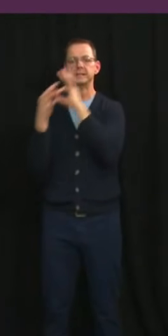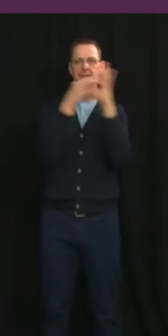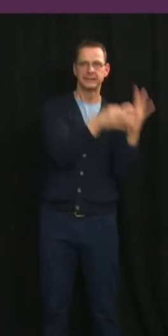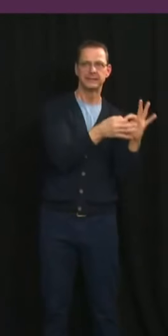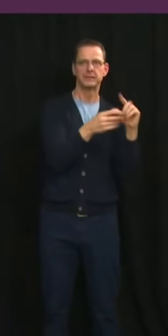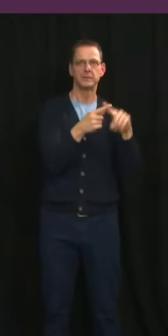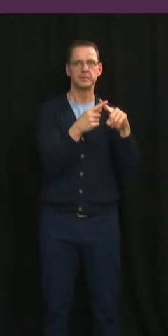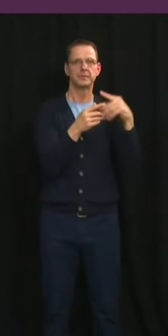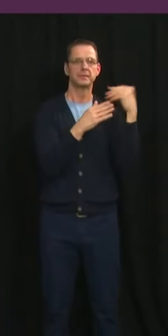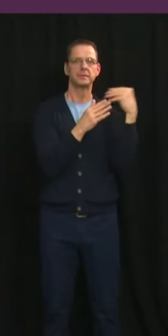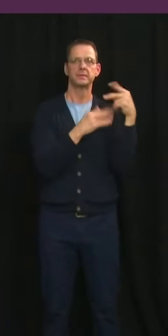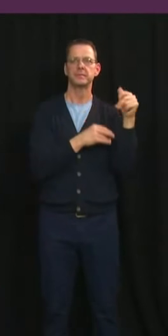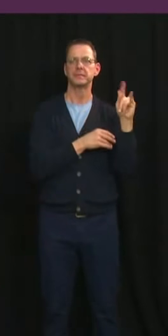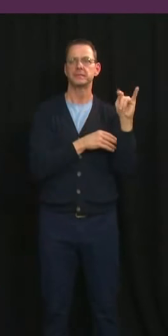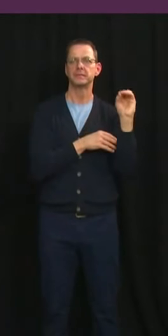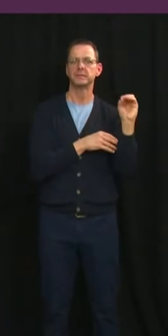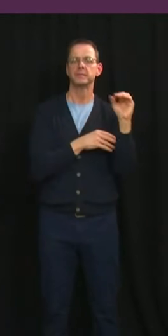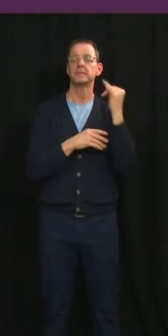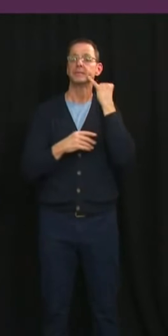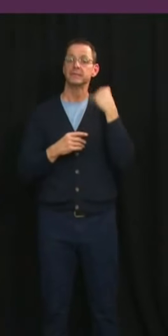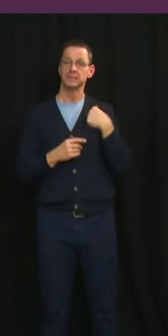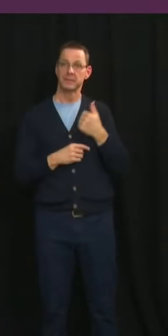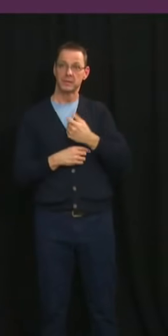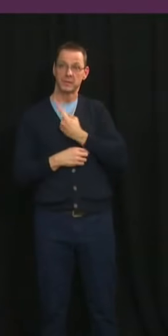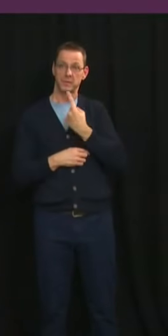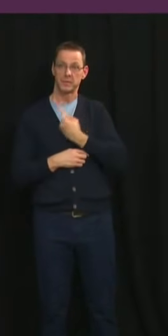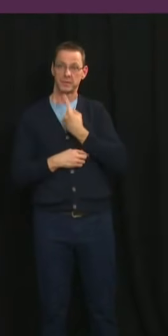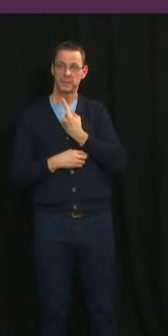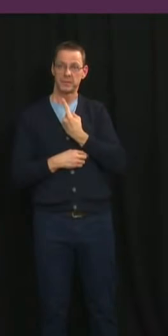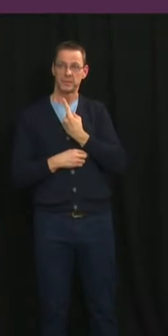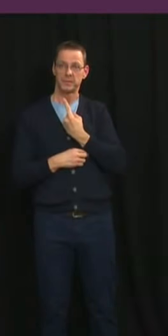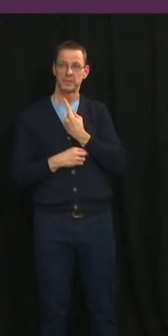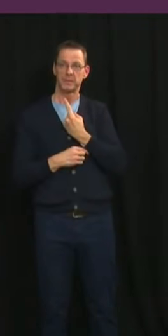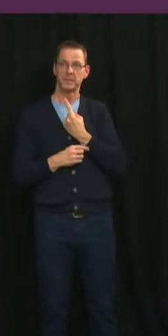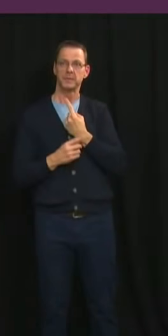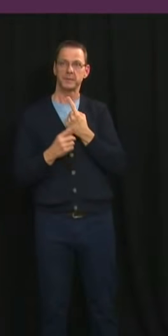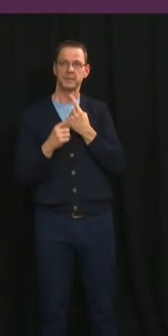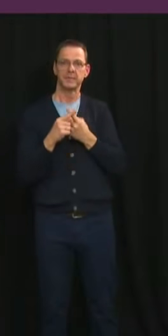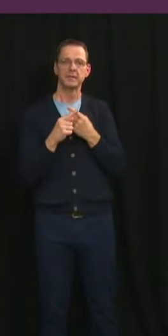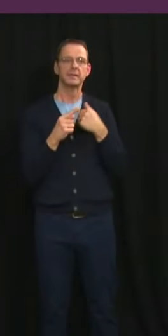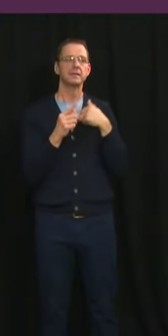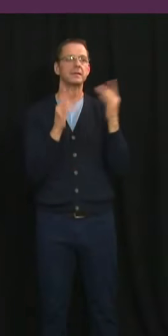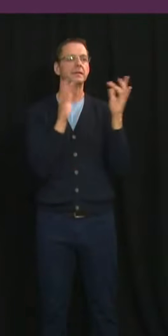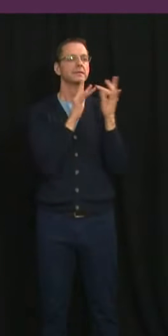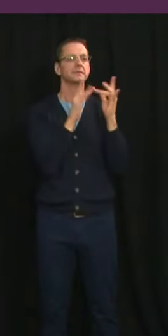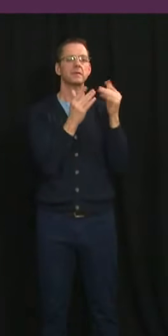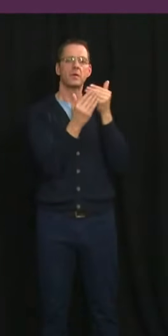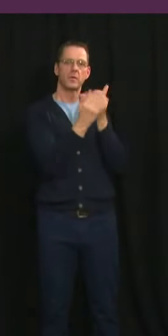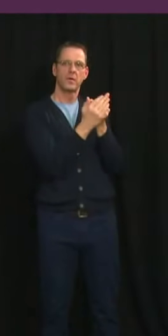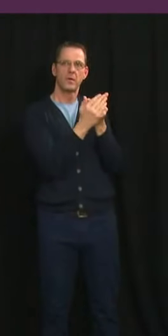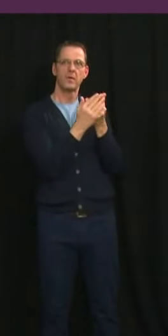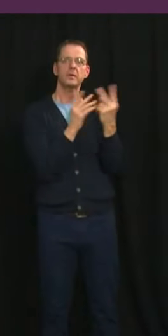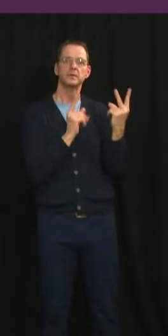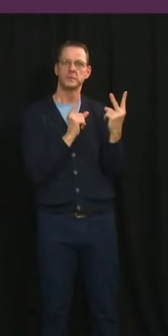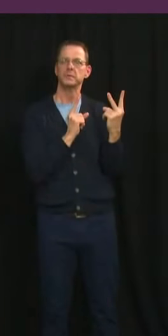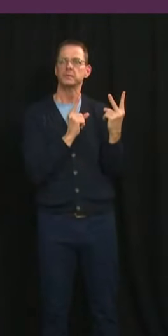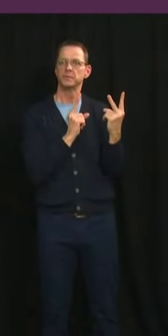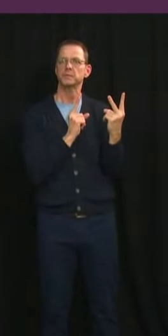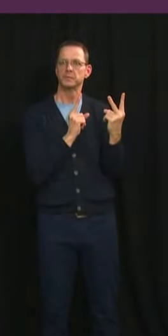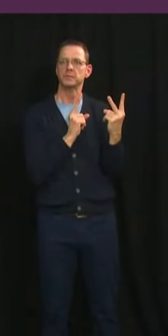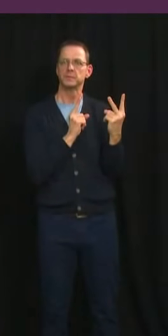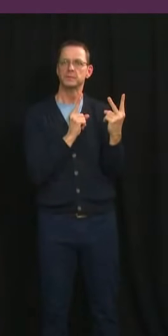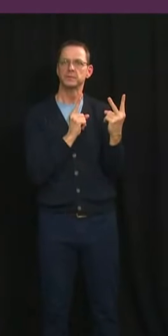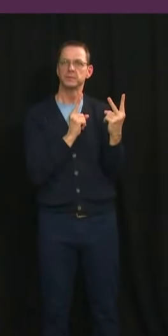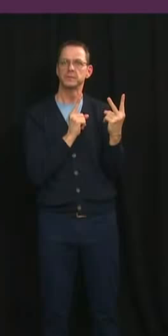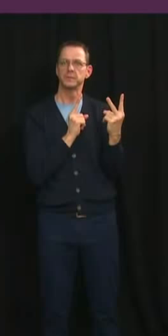change and to do things like staff planning, using up inventory, and notifying their customers. And this is something